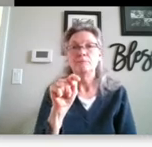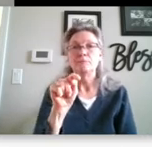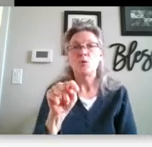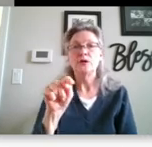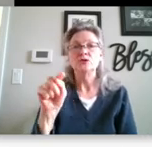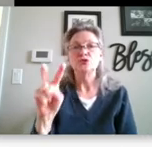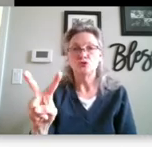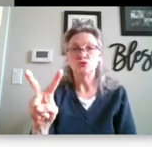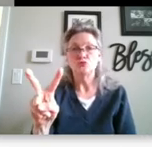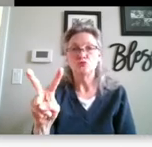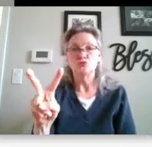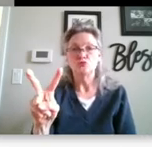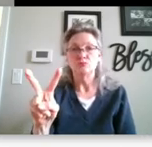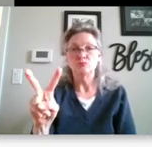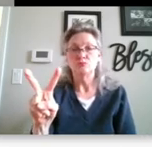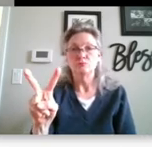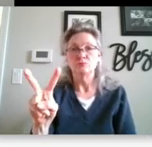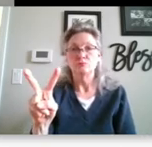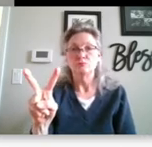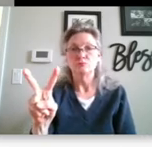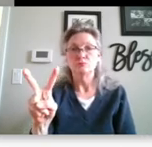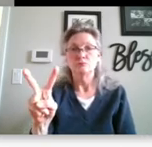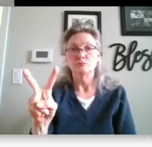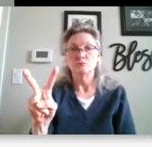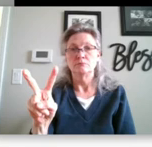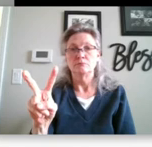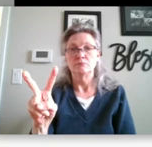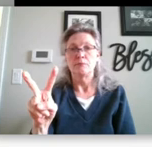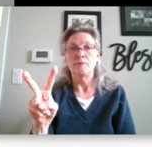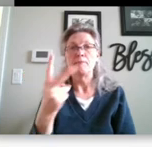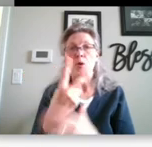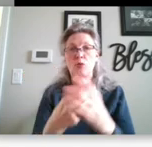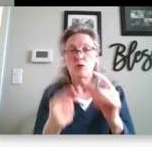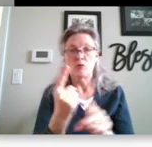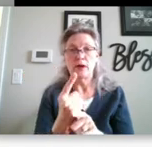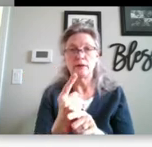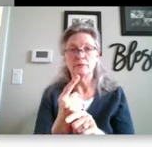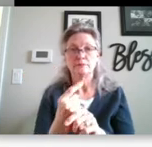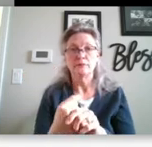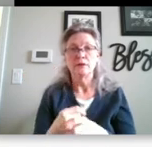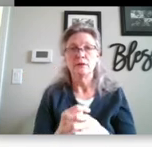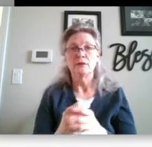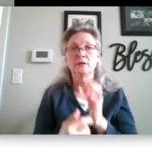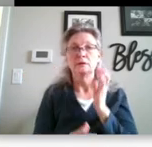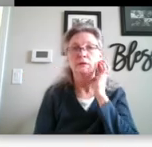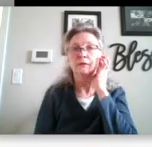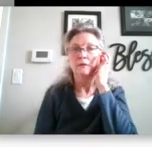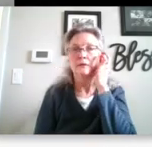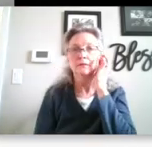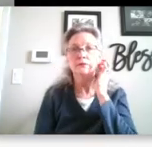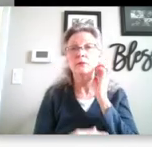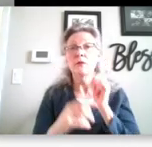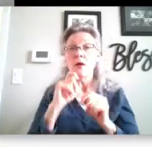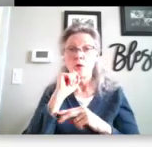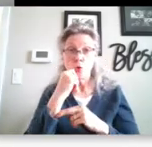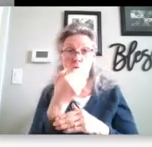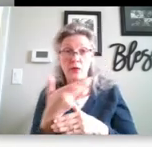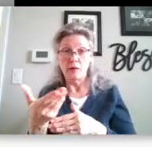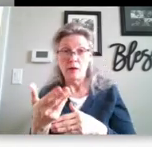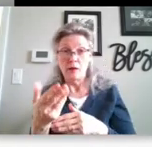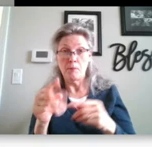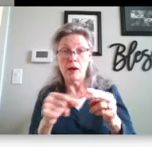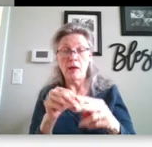2/10 in decimal form. Both are correct. The cool thing about the metric system is that you're able to